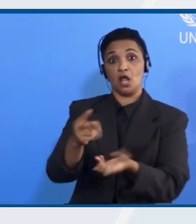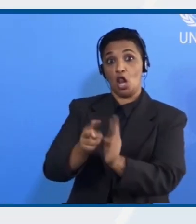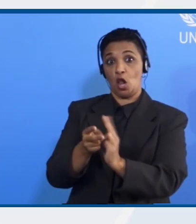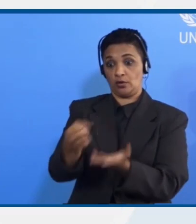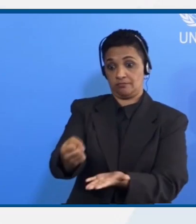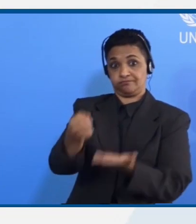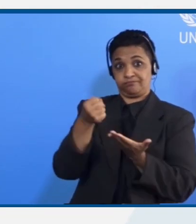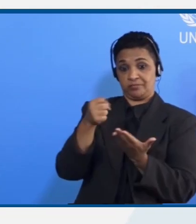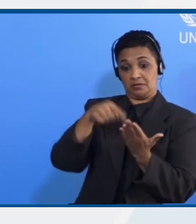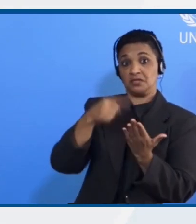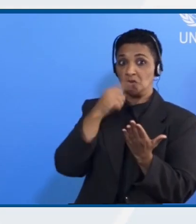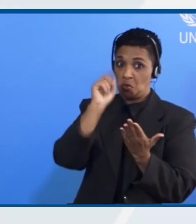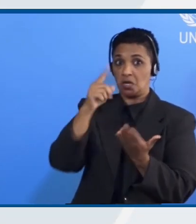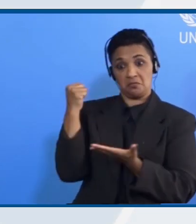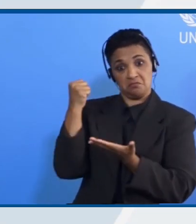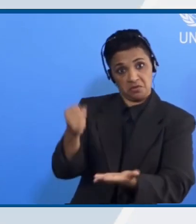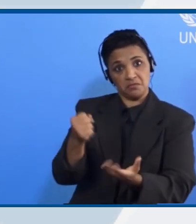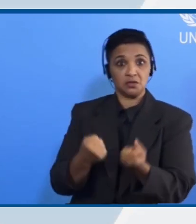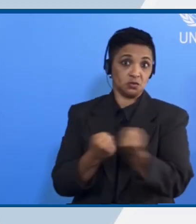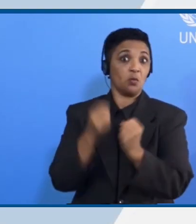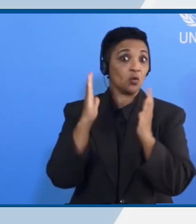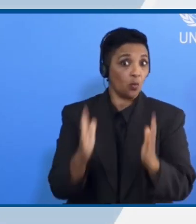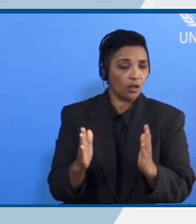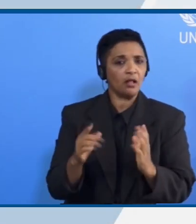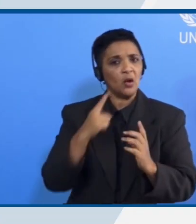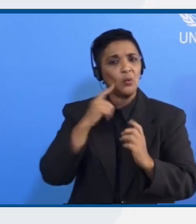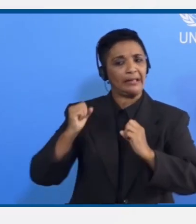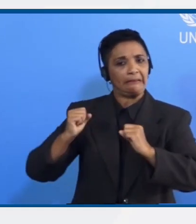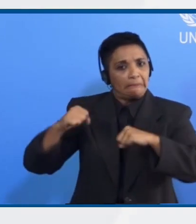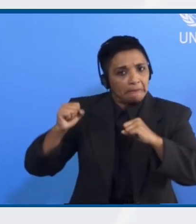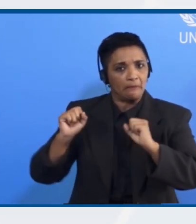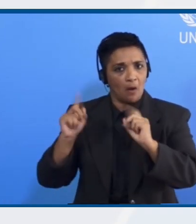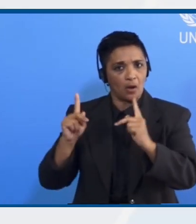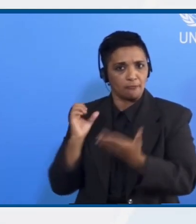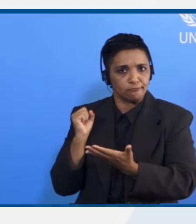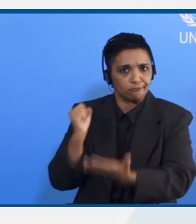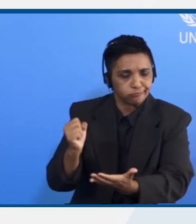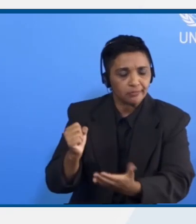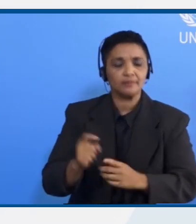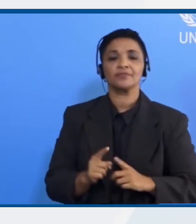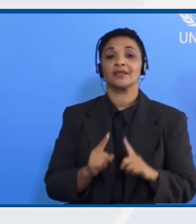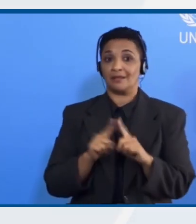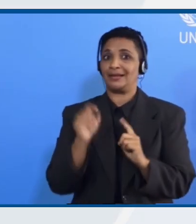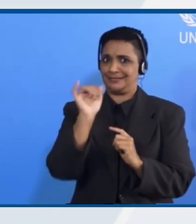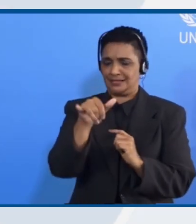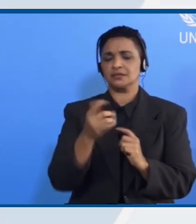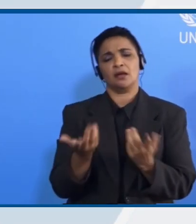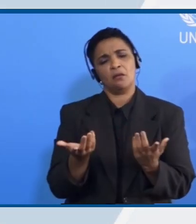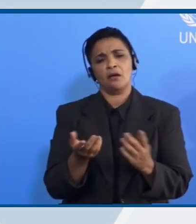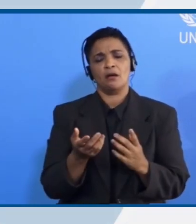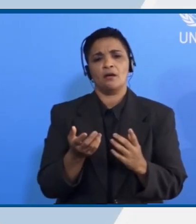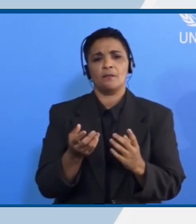the end of the day, debt. Even though the terms are pretty concessional, they remain debt. And in this case, and some of